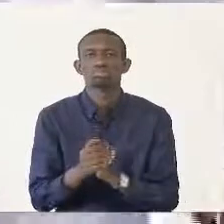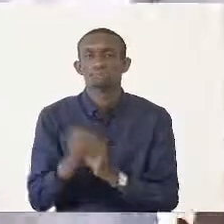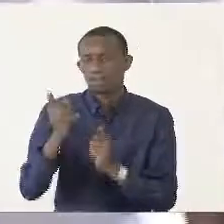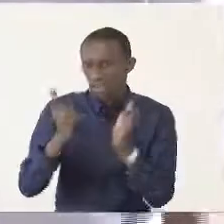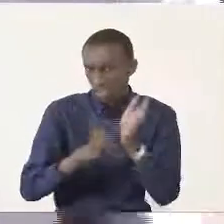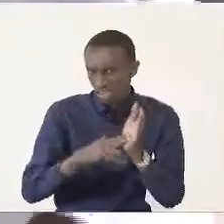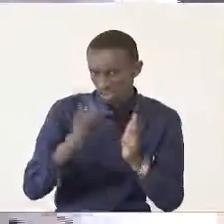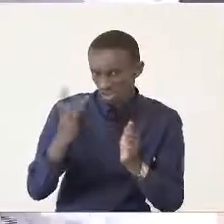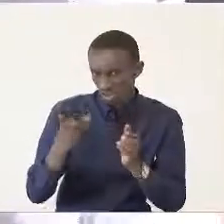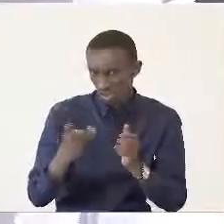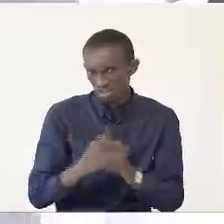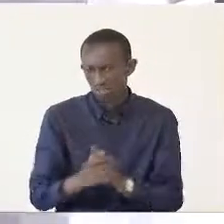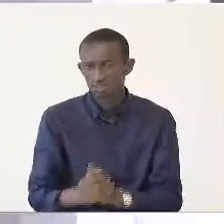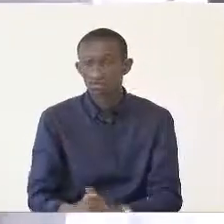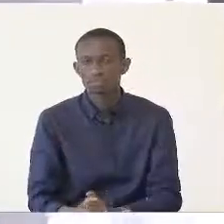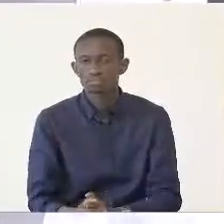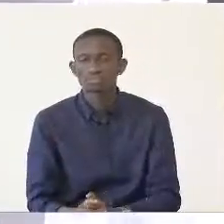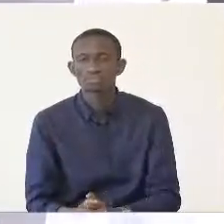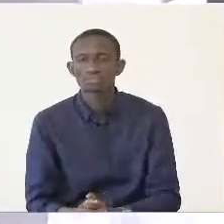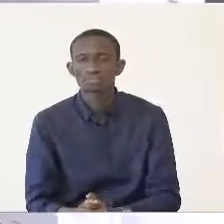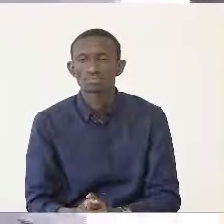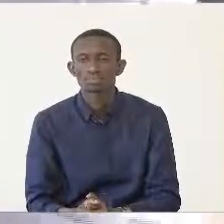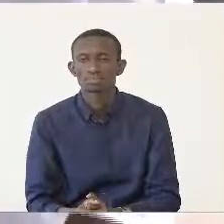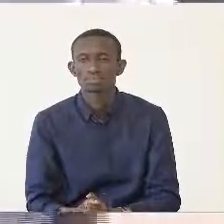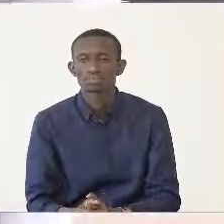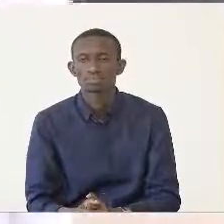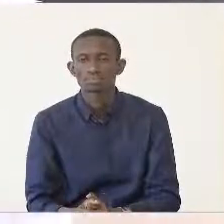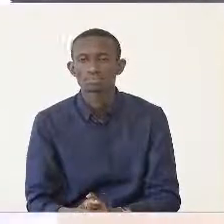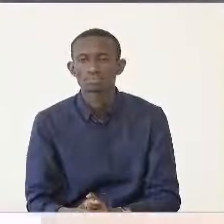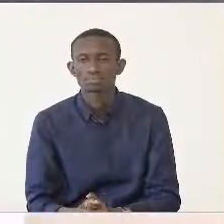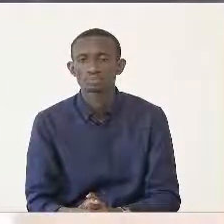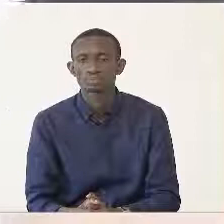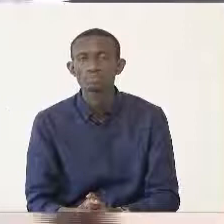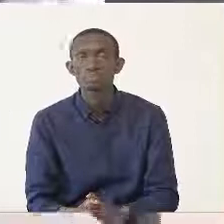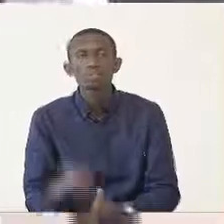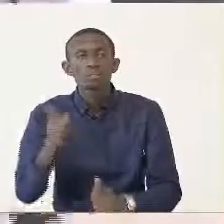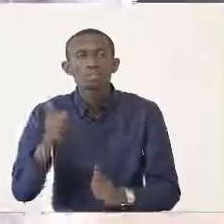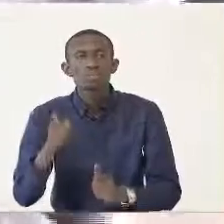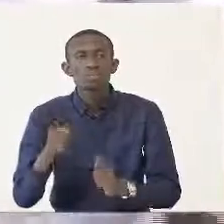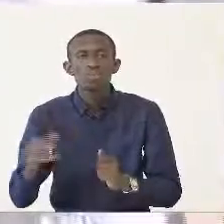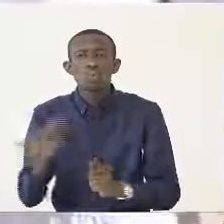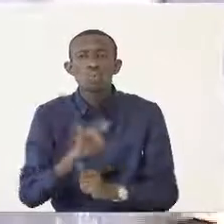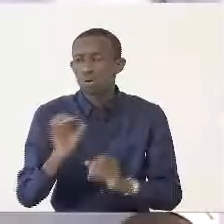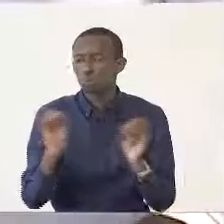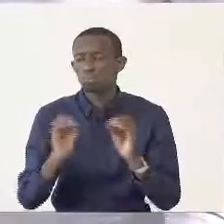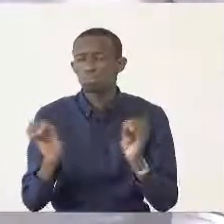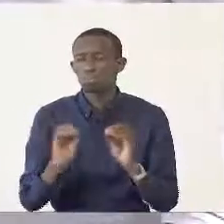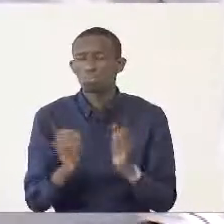to what? This is equal to they will now be moving with the